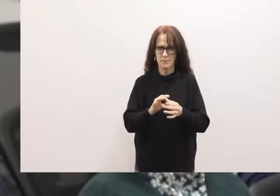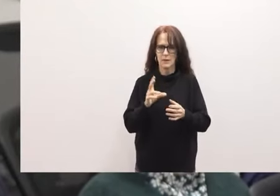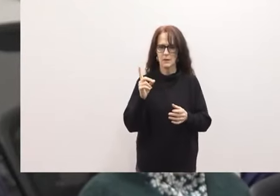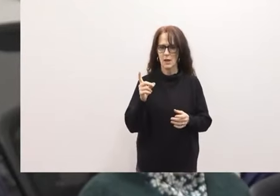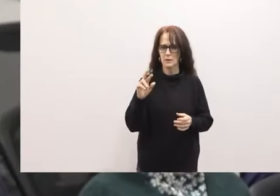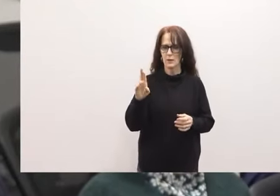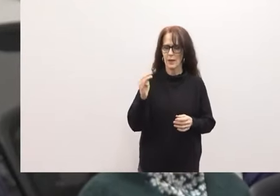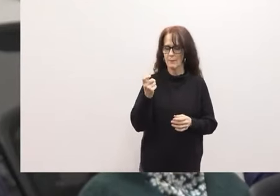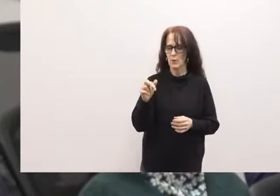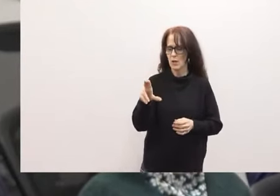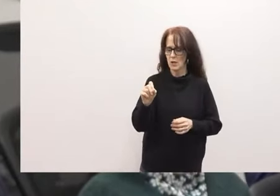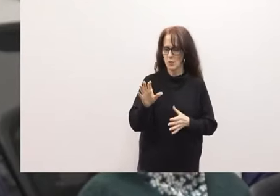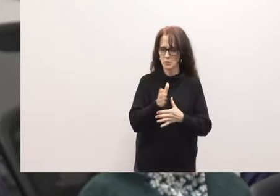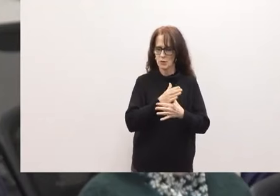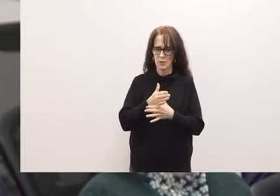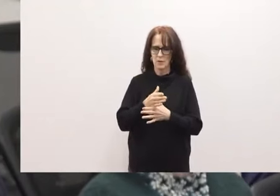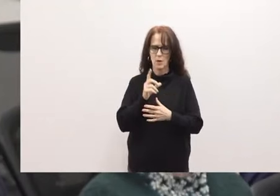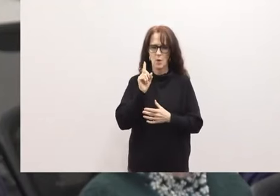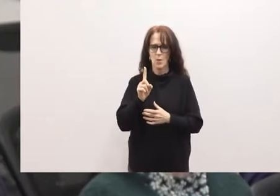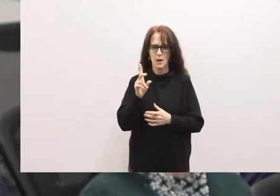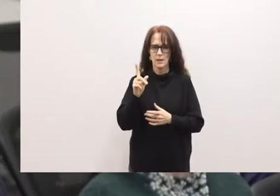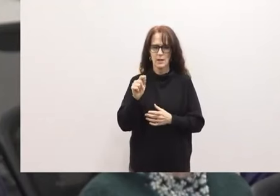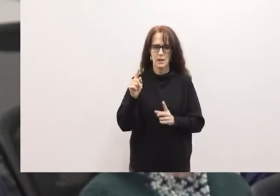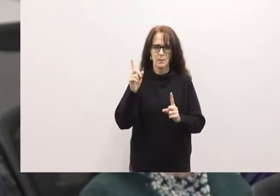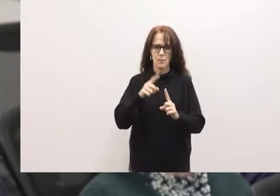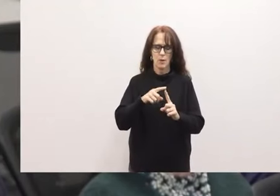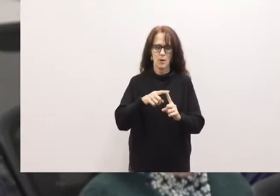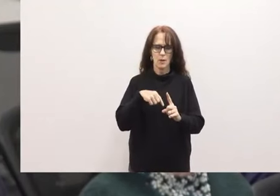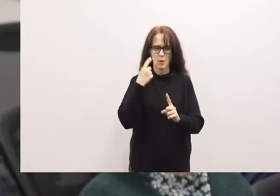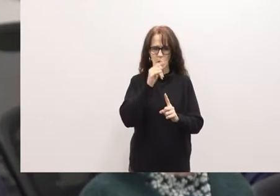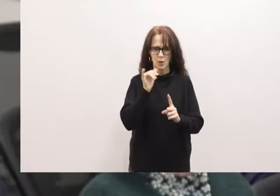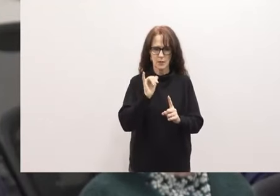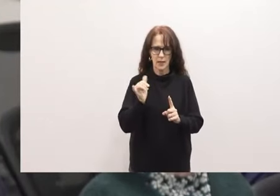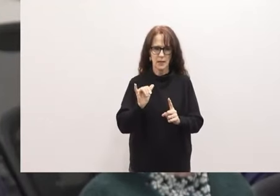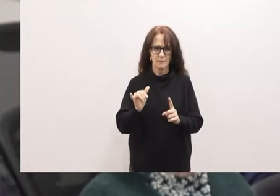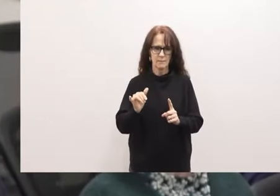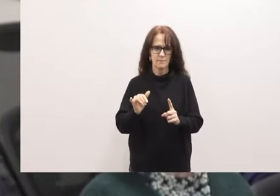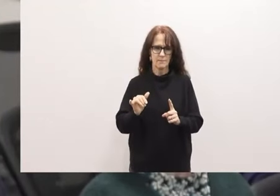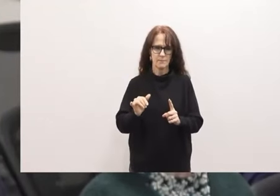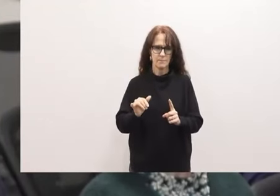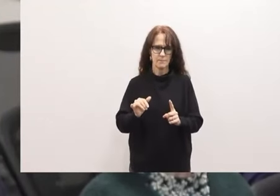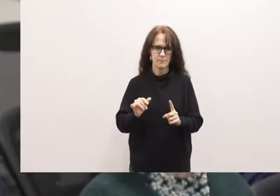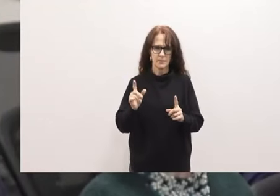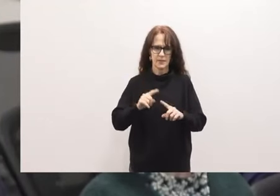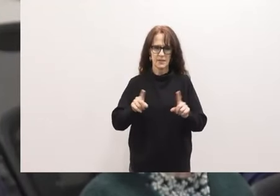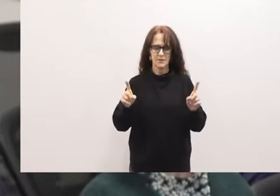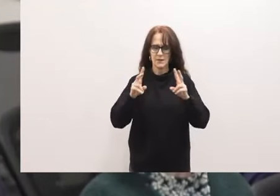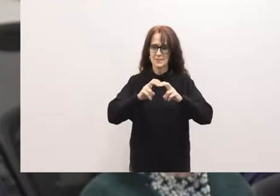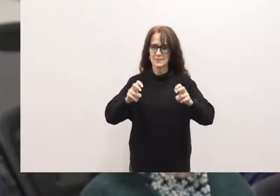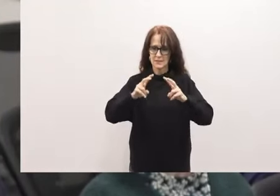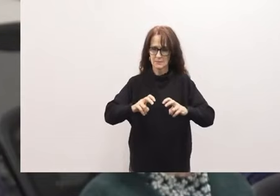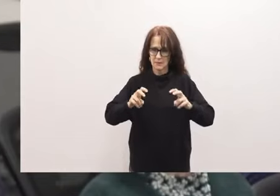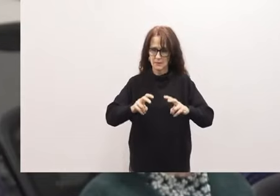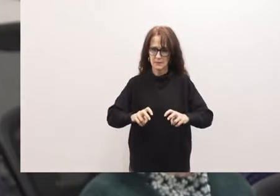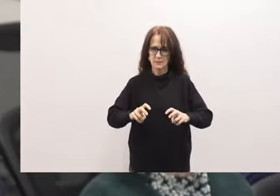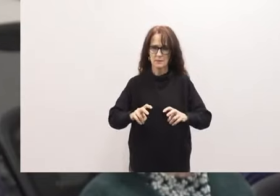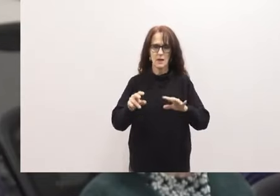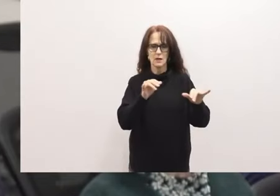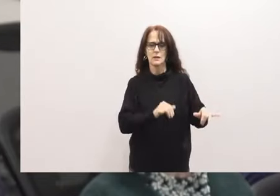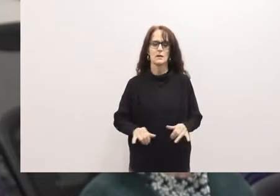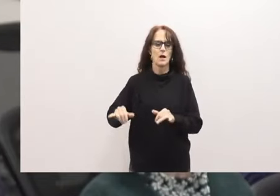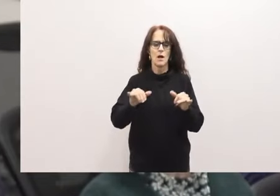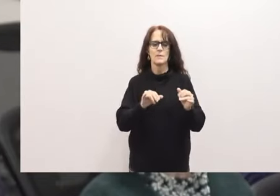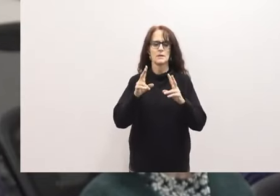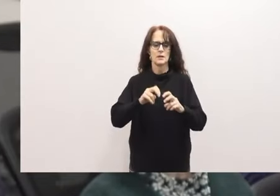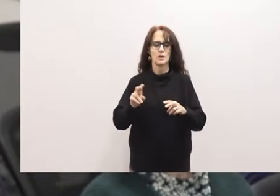not just looking at one data point. We're also looking at, for example, different assessments or common assessments